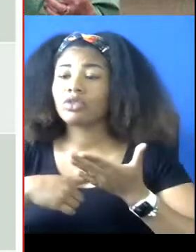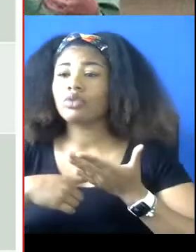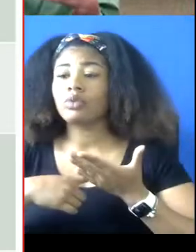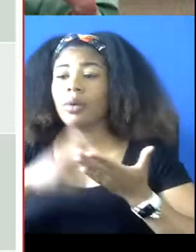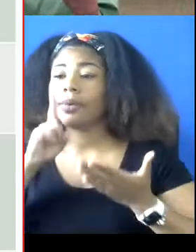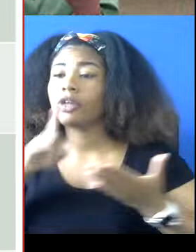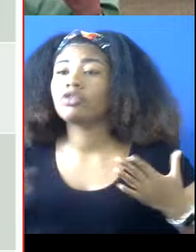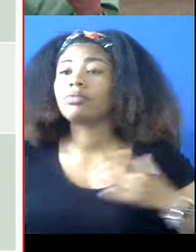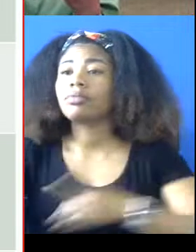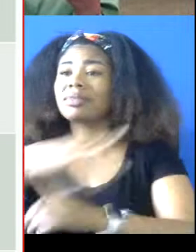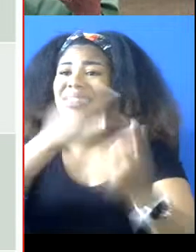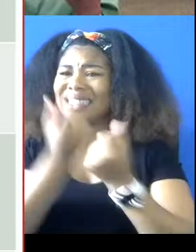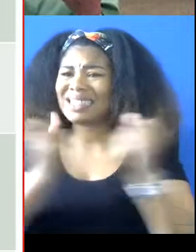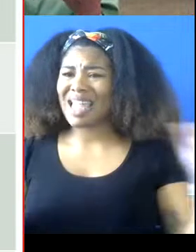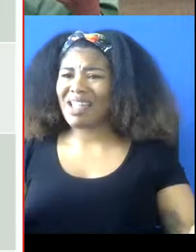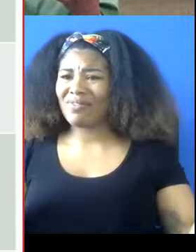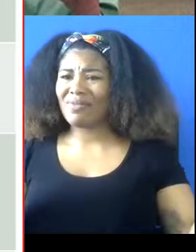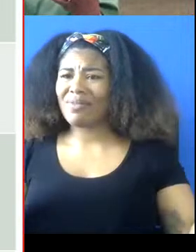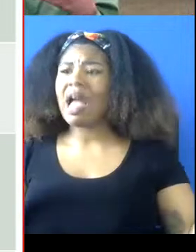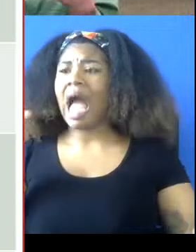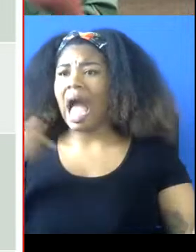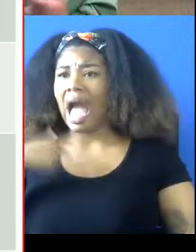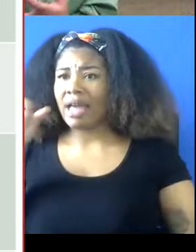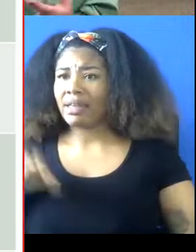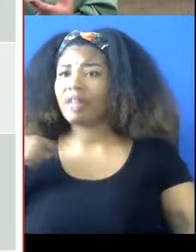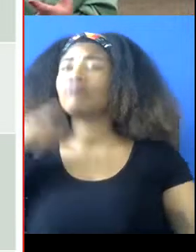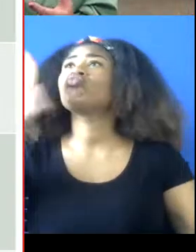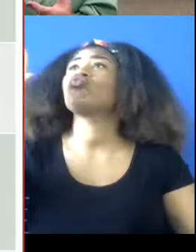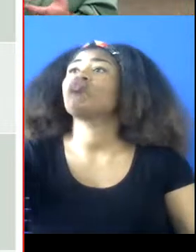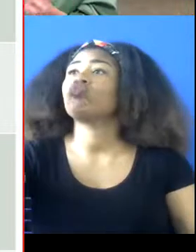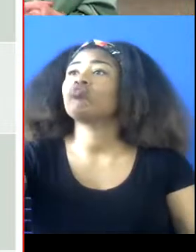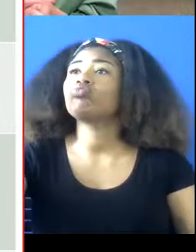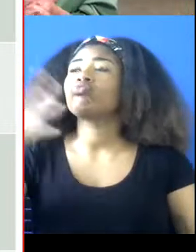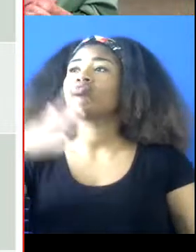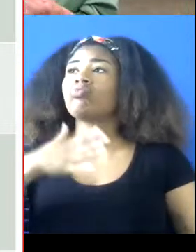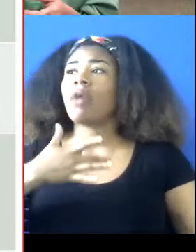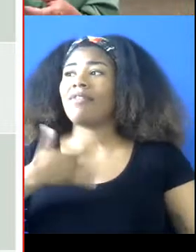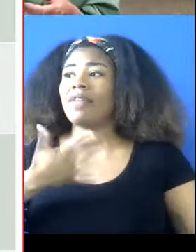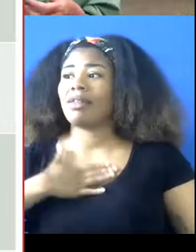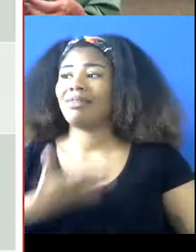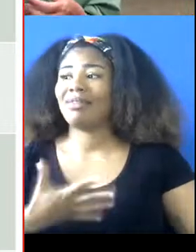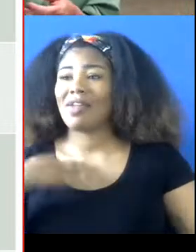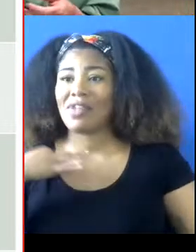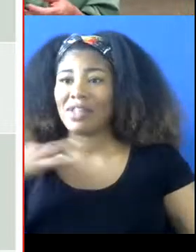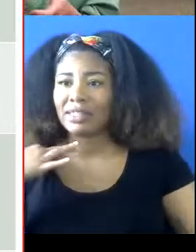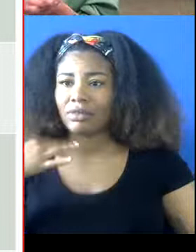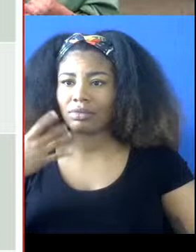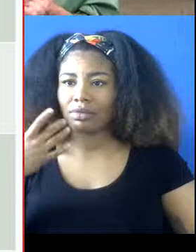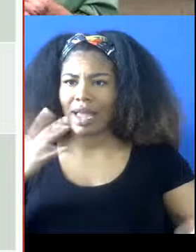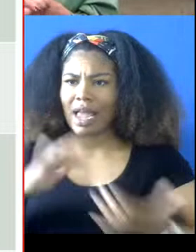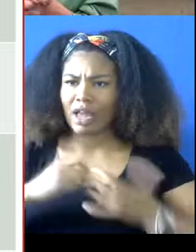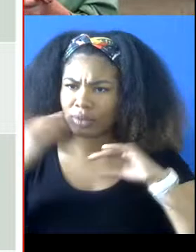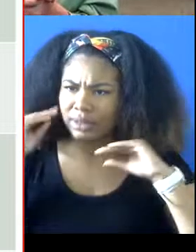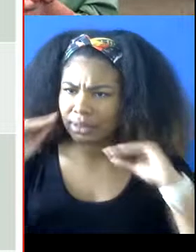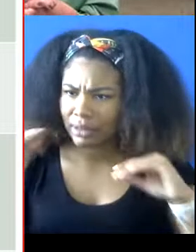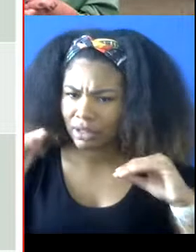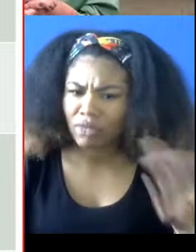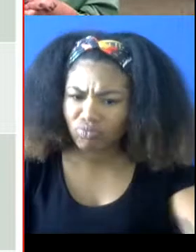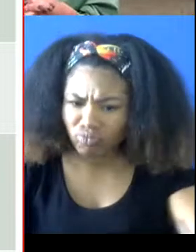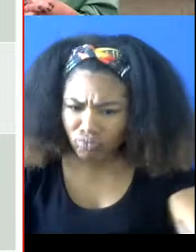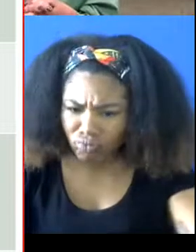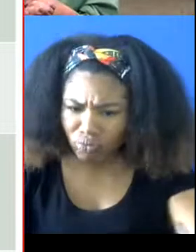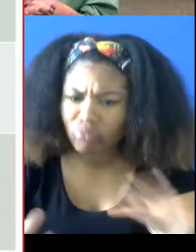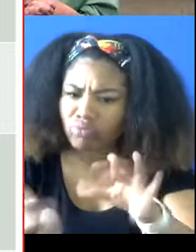in classrooms, how do we do that when we think about also teaching the content? And so these are the areas that we look